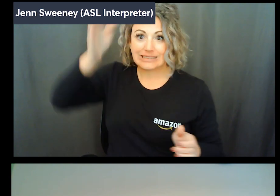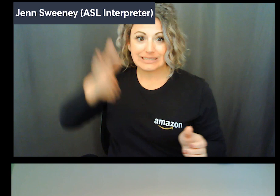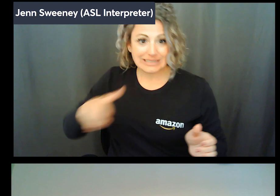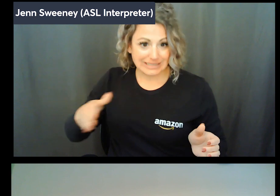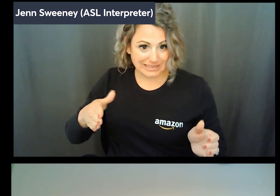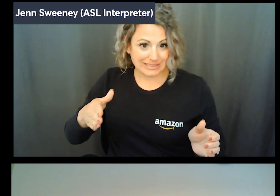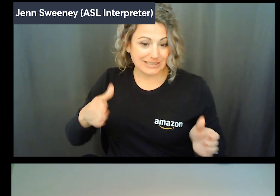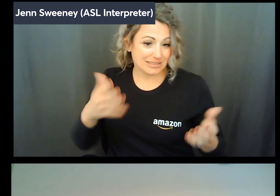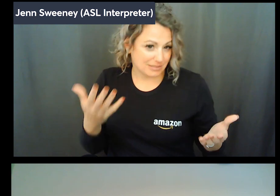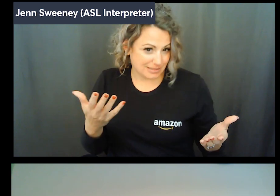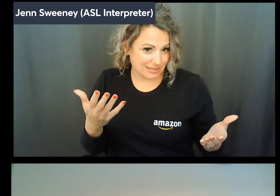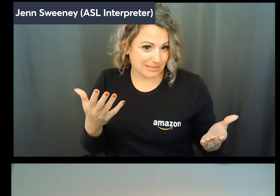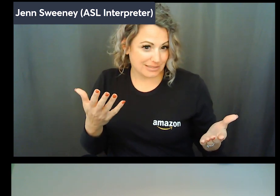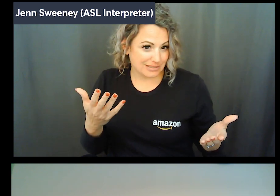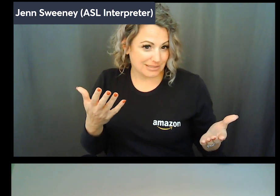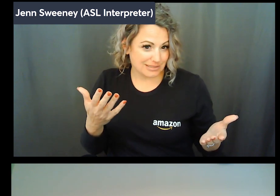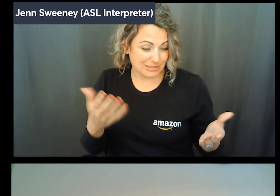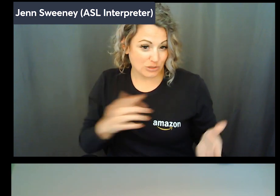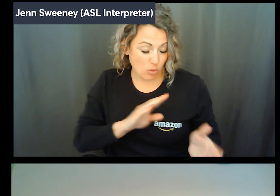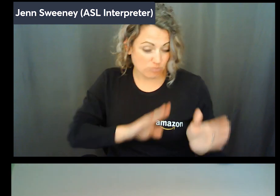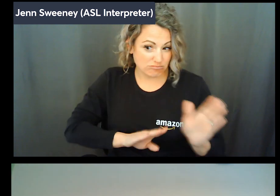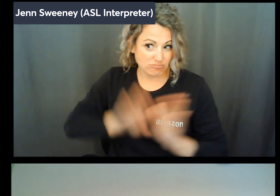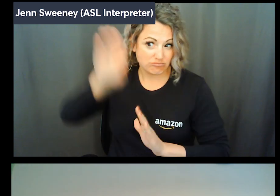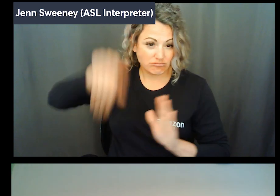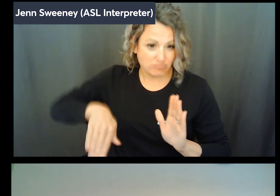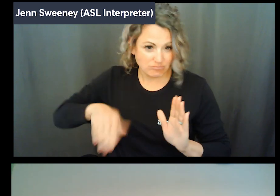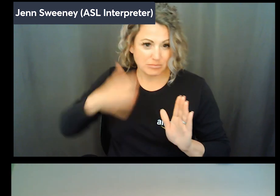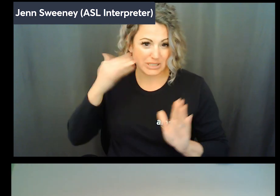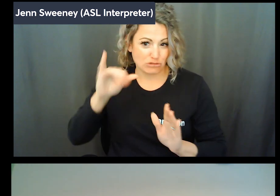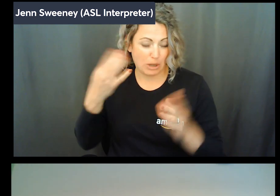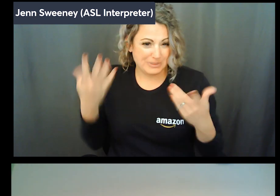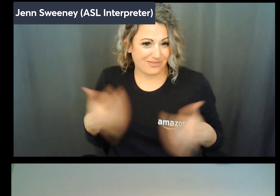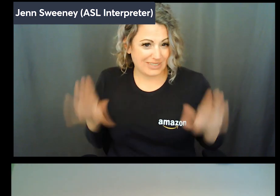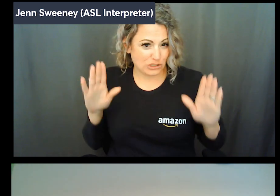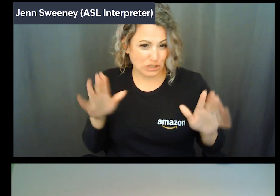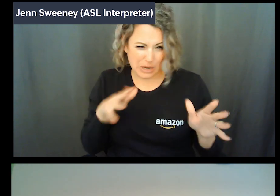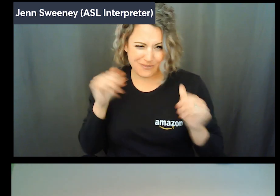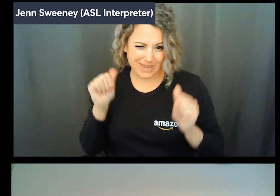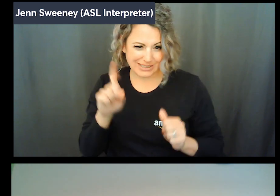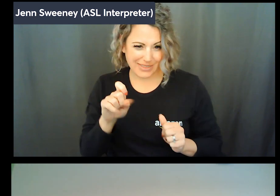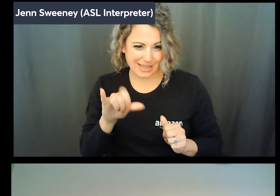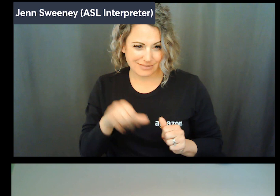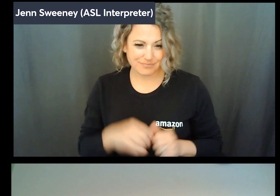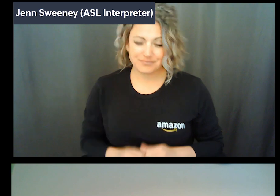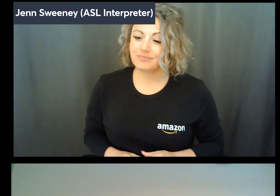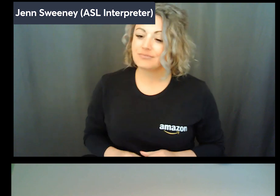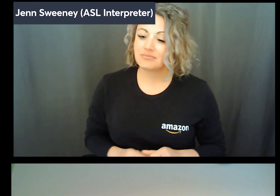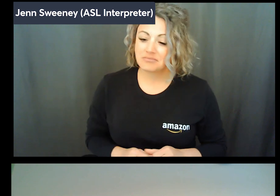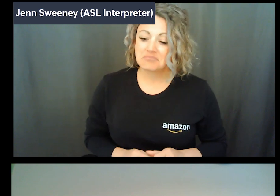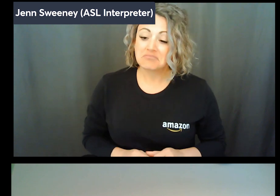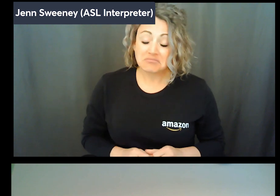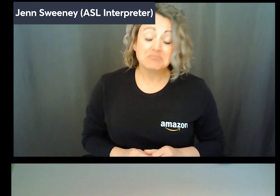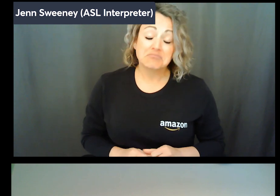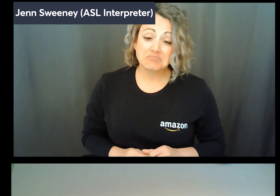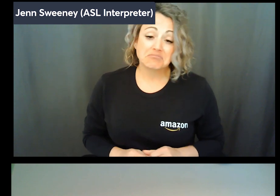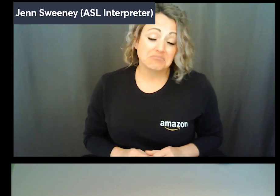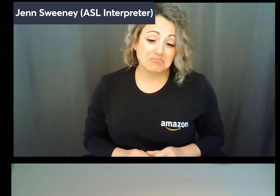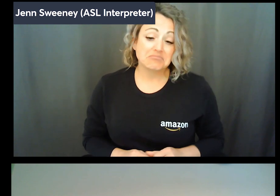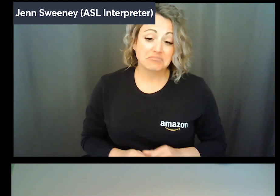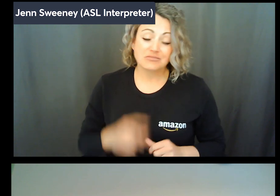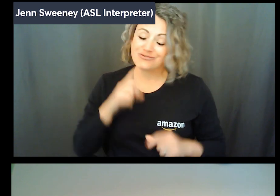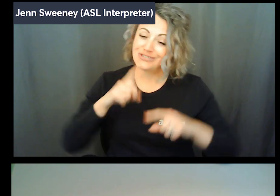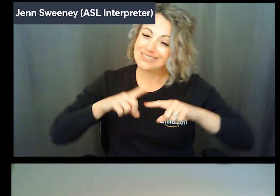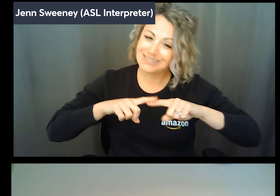really fast, and then scale Yeah. back to zero again because my job is done. Yeah, means I think